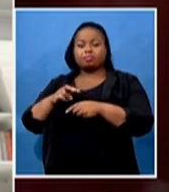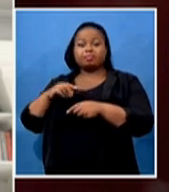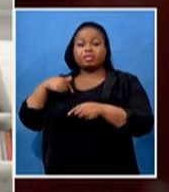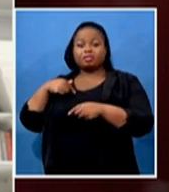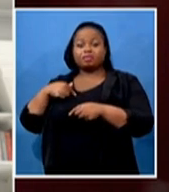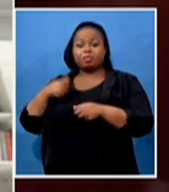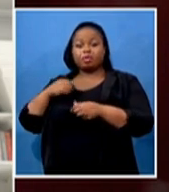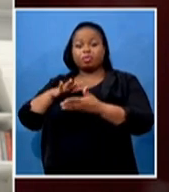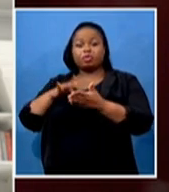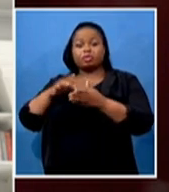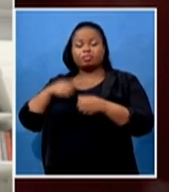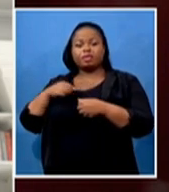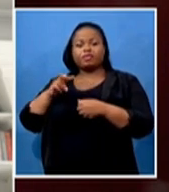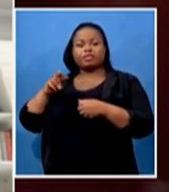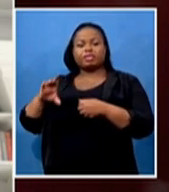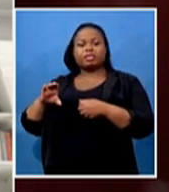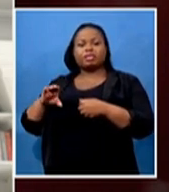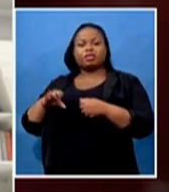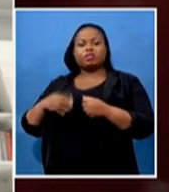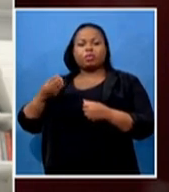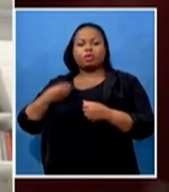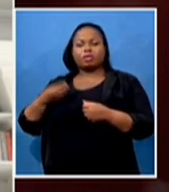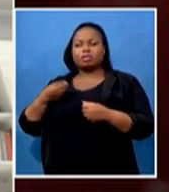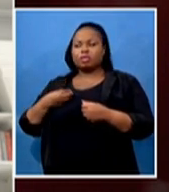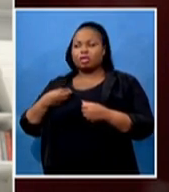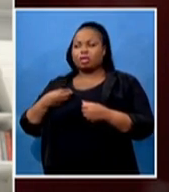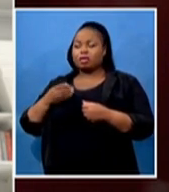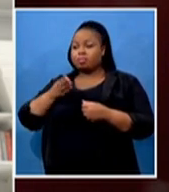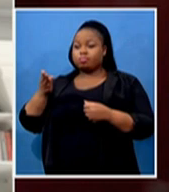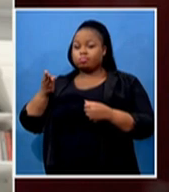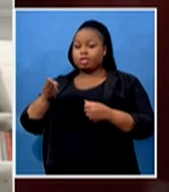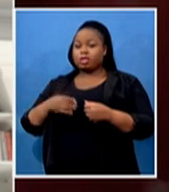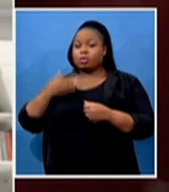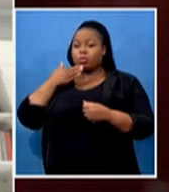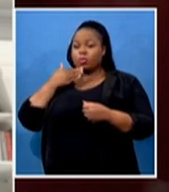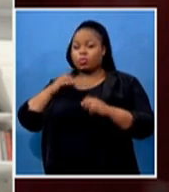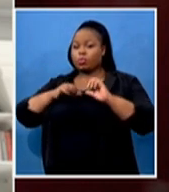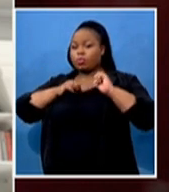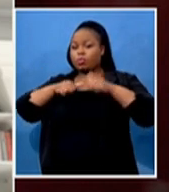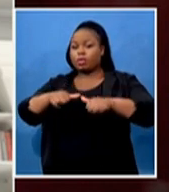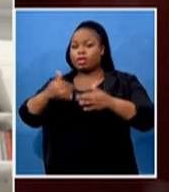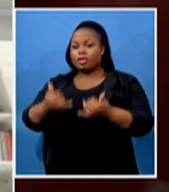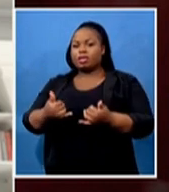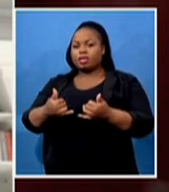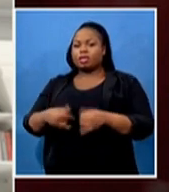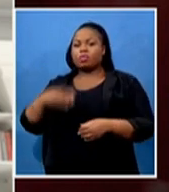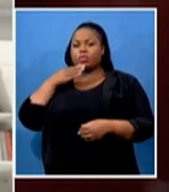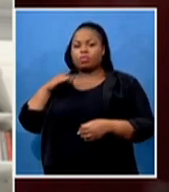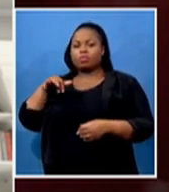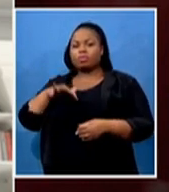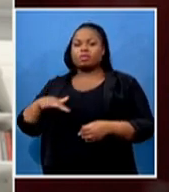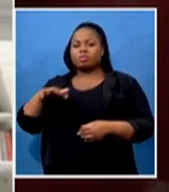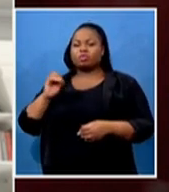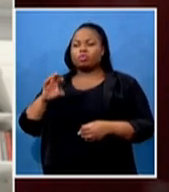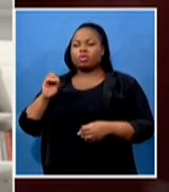young scholars, even the next generation of youngsters who are growing up in places like Katlehong, Soweto, Makwelereng, Elusikisiki, to